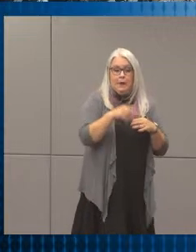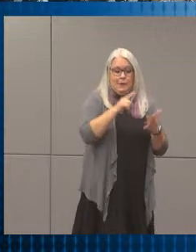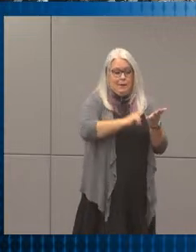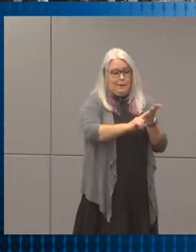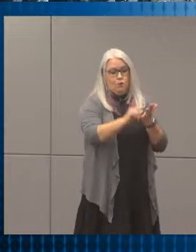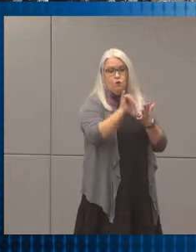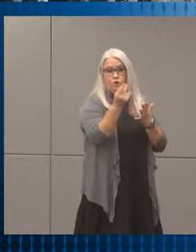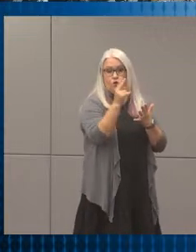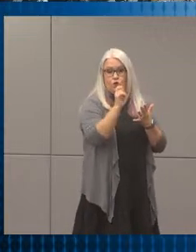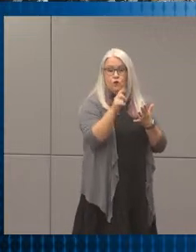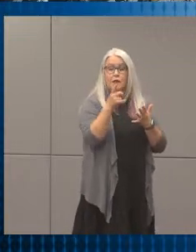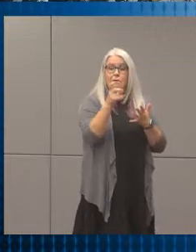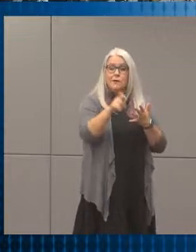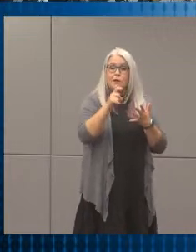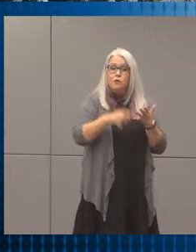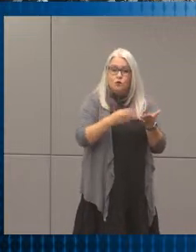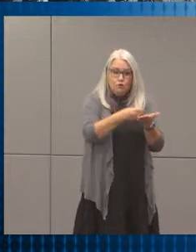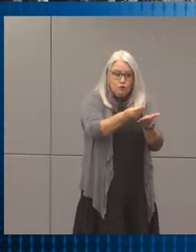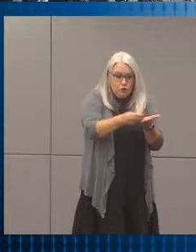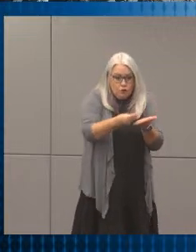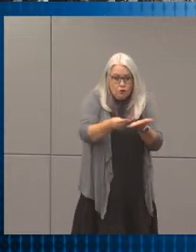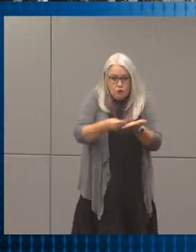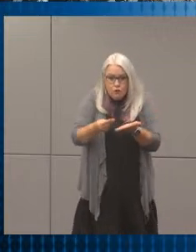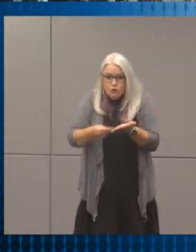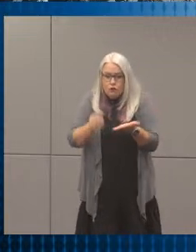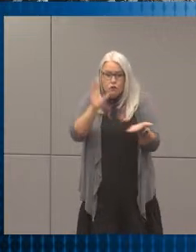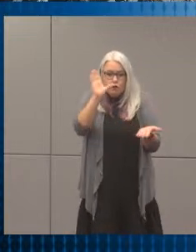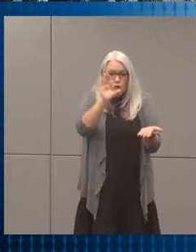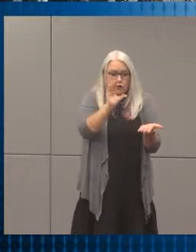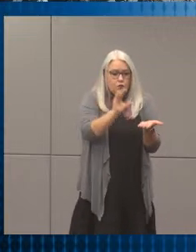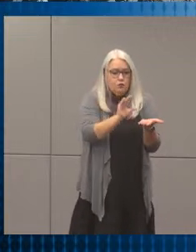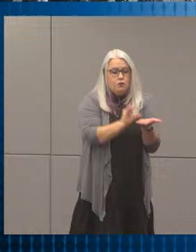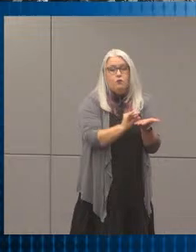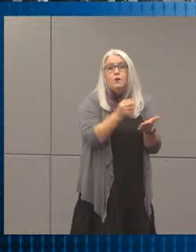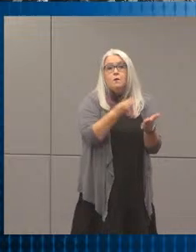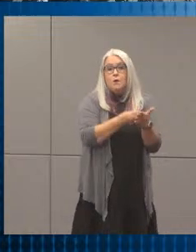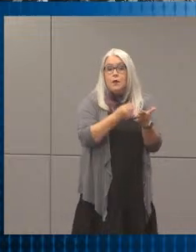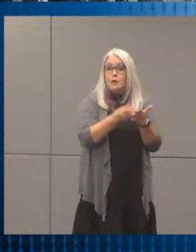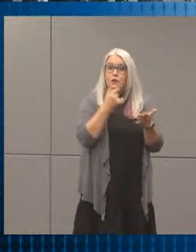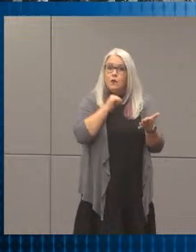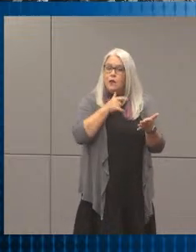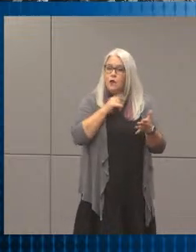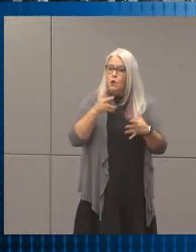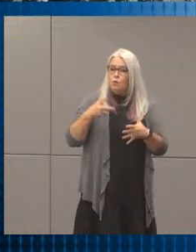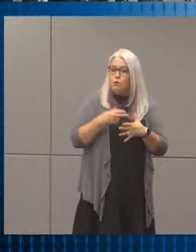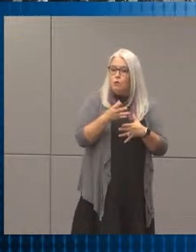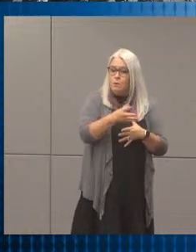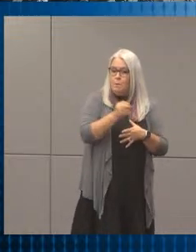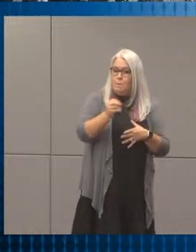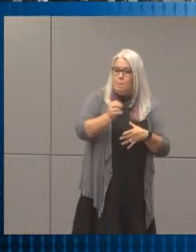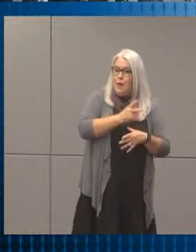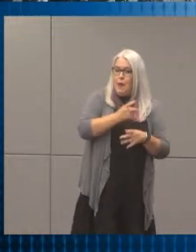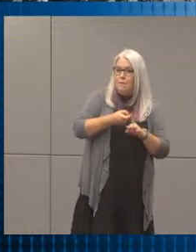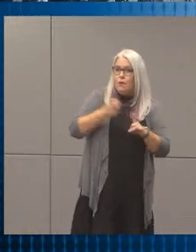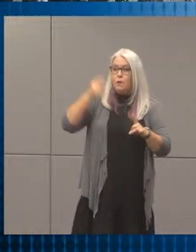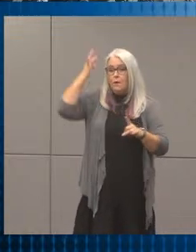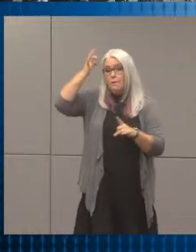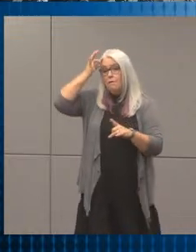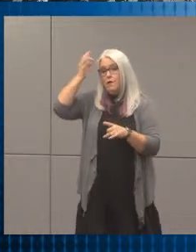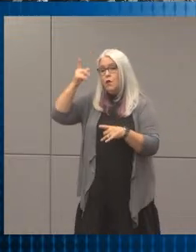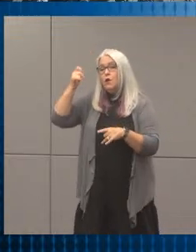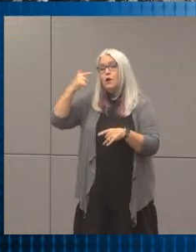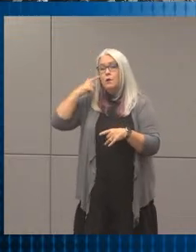spend those dollars down so that they don't, so that they're not clawed back by the federal government, should that be a part of the